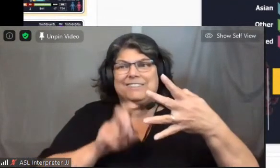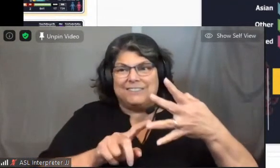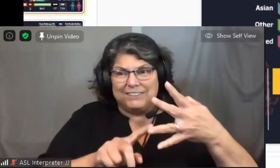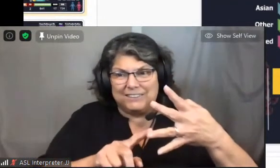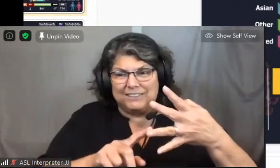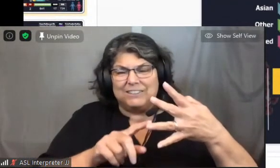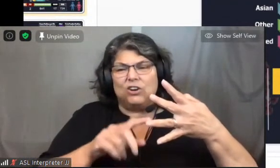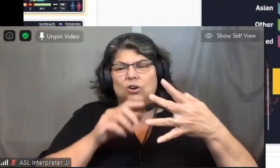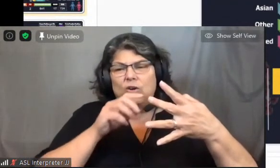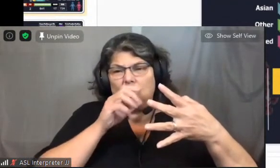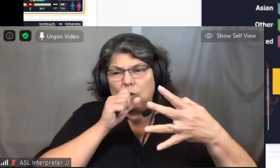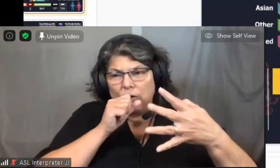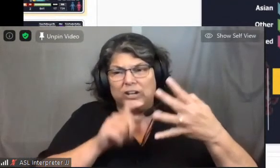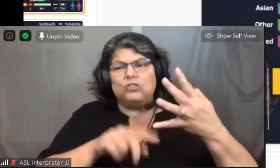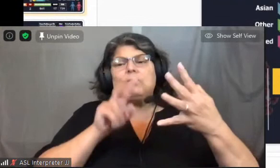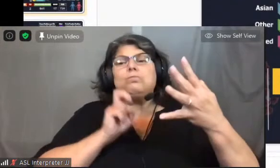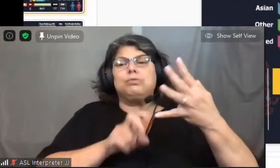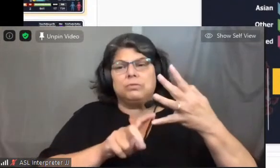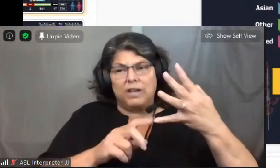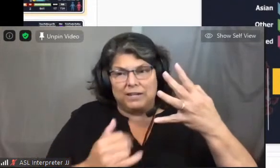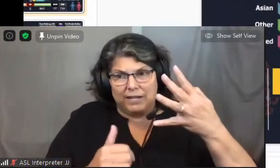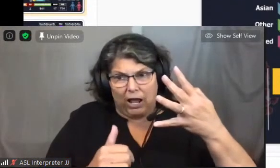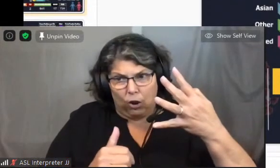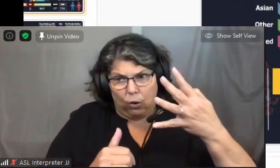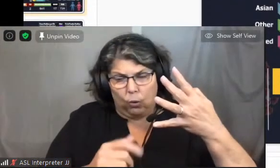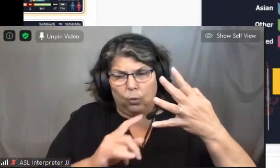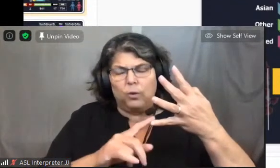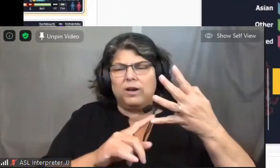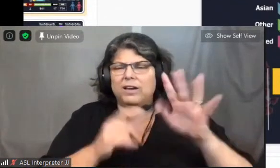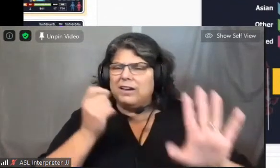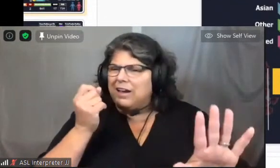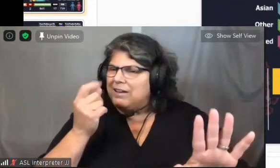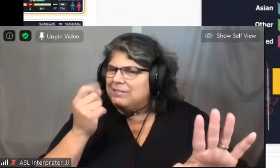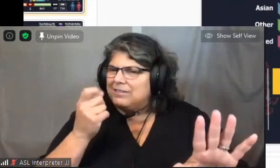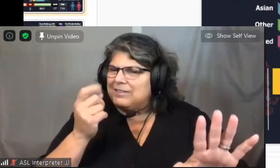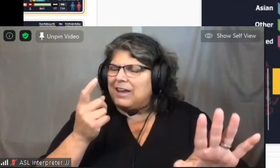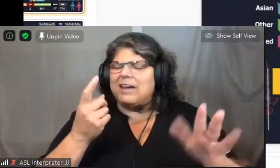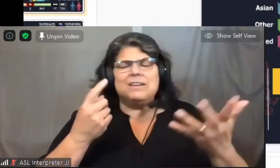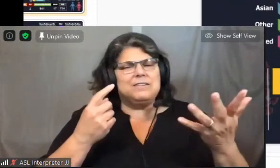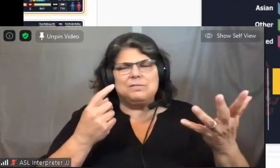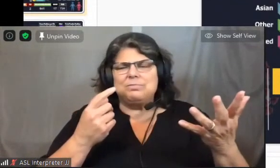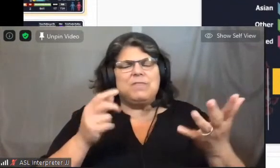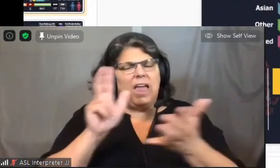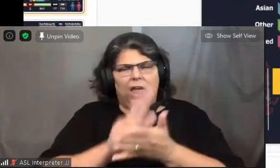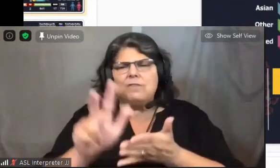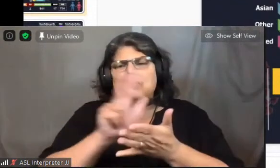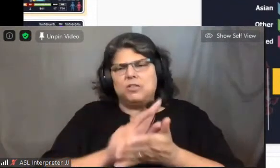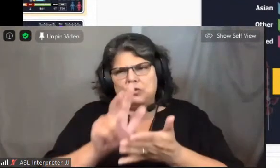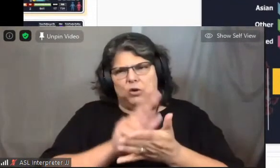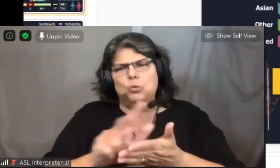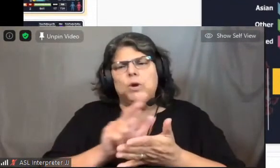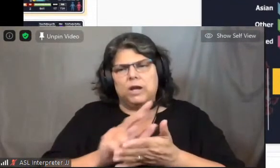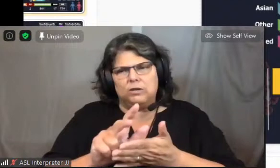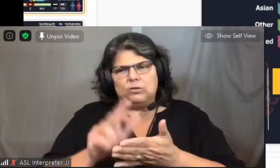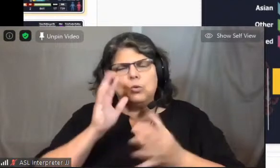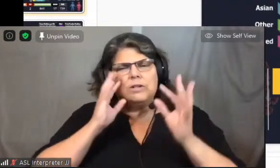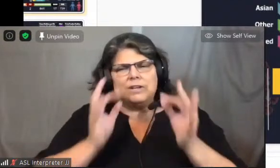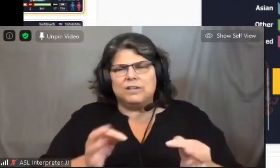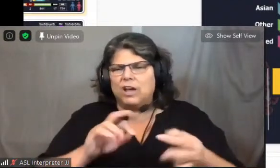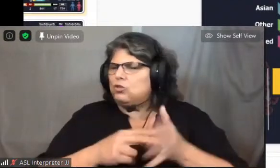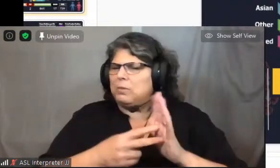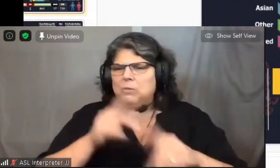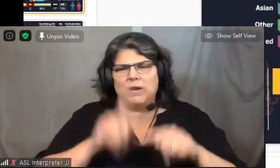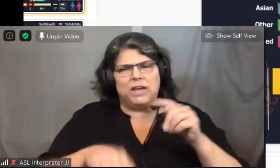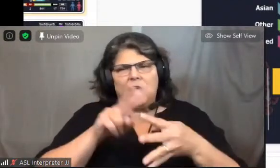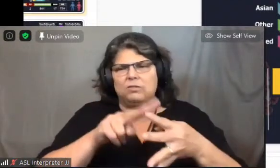us every 3 weeks. We can't move faster than one tier in 3 weeks. So that November 2nd,